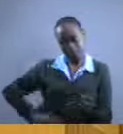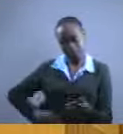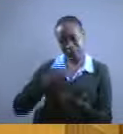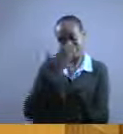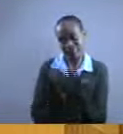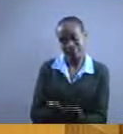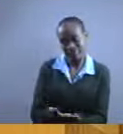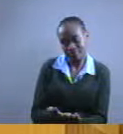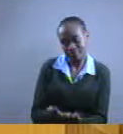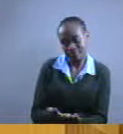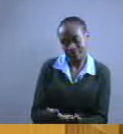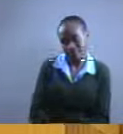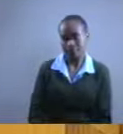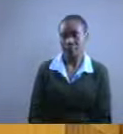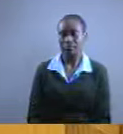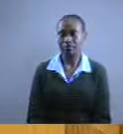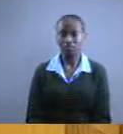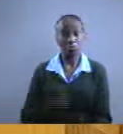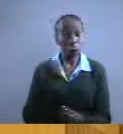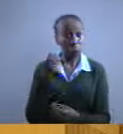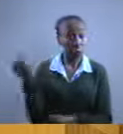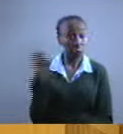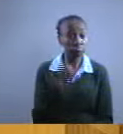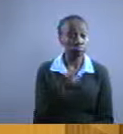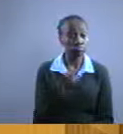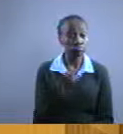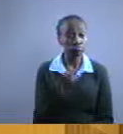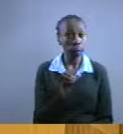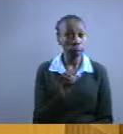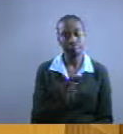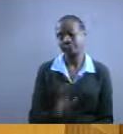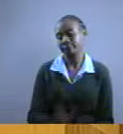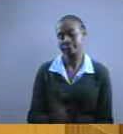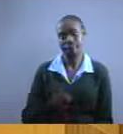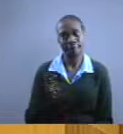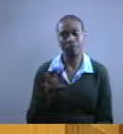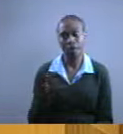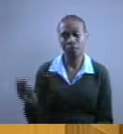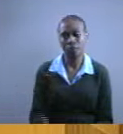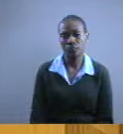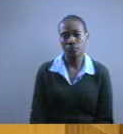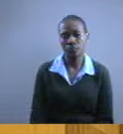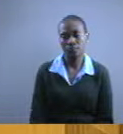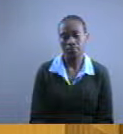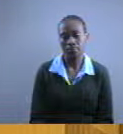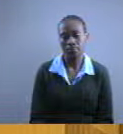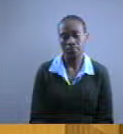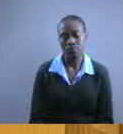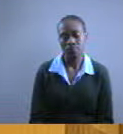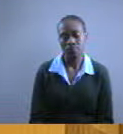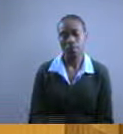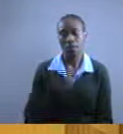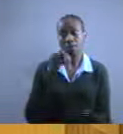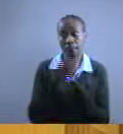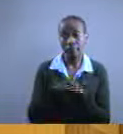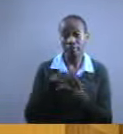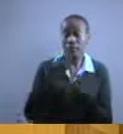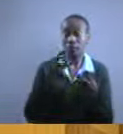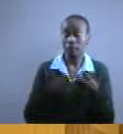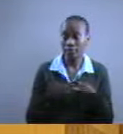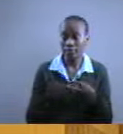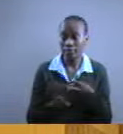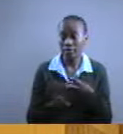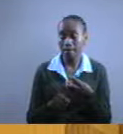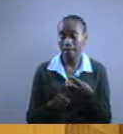put the motion. Are there any objections? No objections are agreed to. The next item on the order paper is member statements. Does